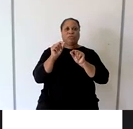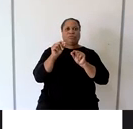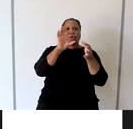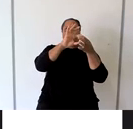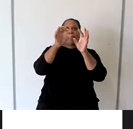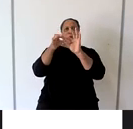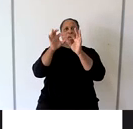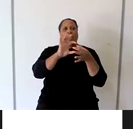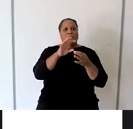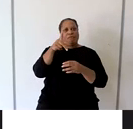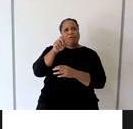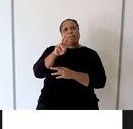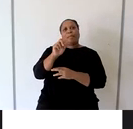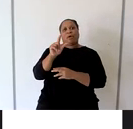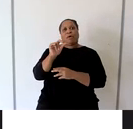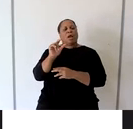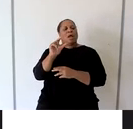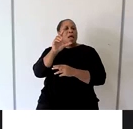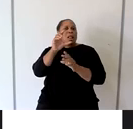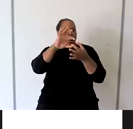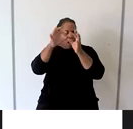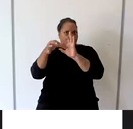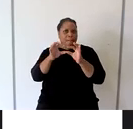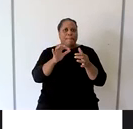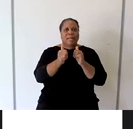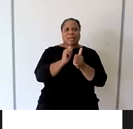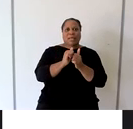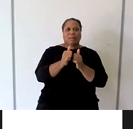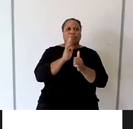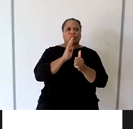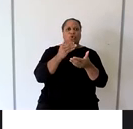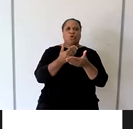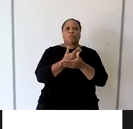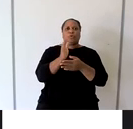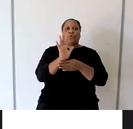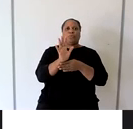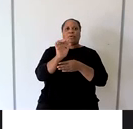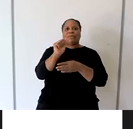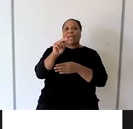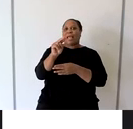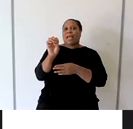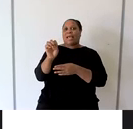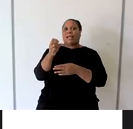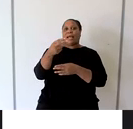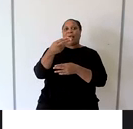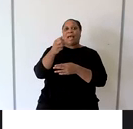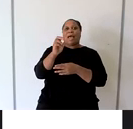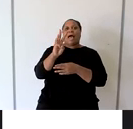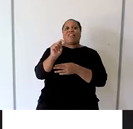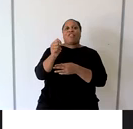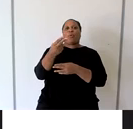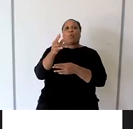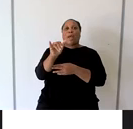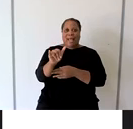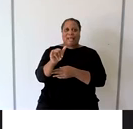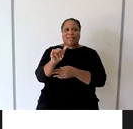that talks about the new movie that Anne Hathaway is starring in. And she plays the character